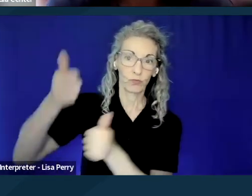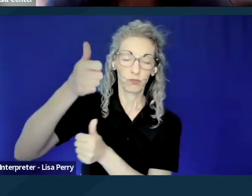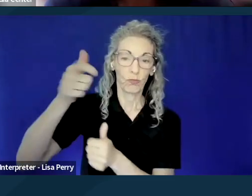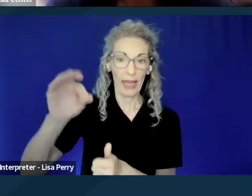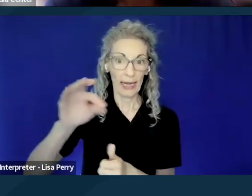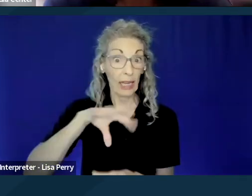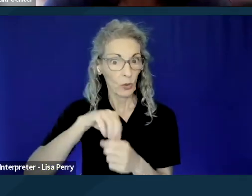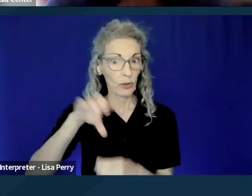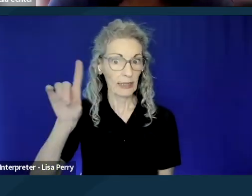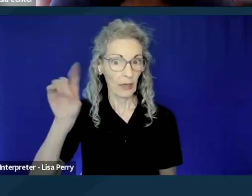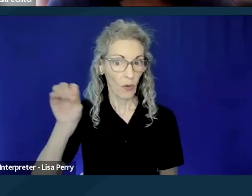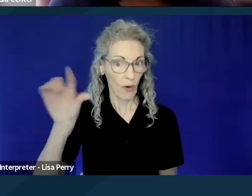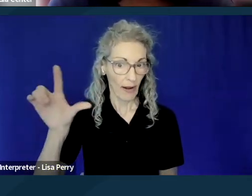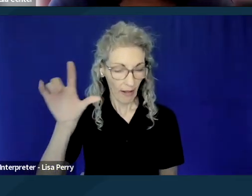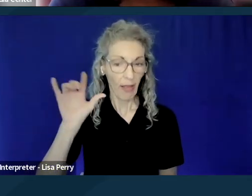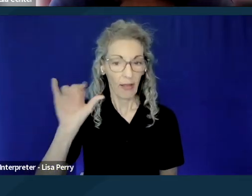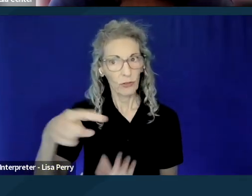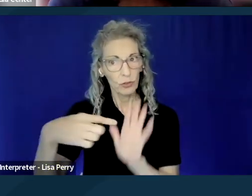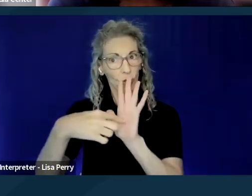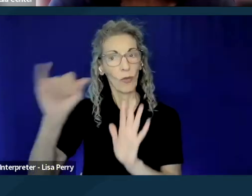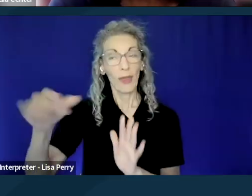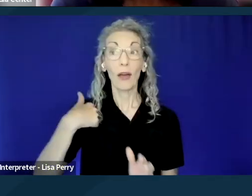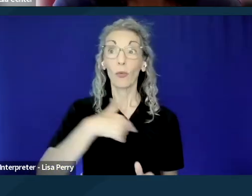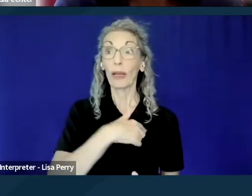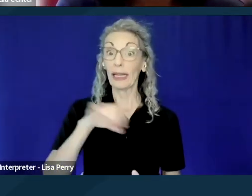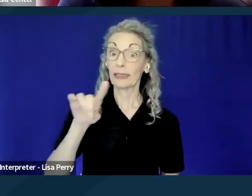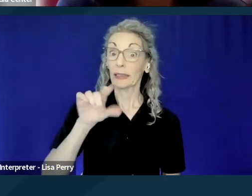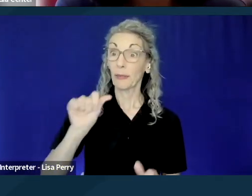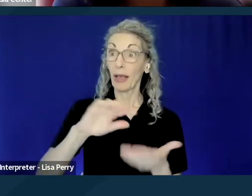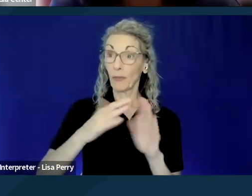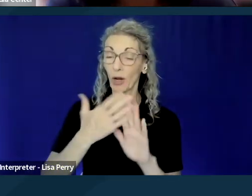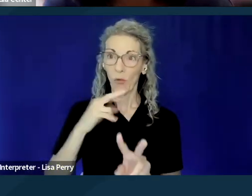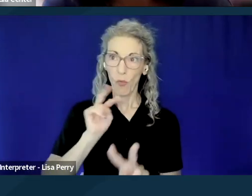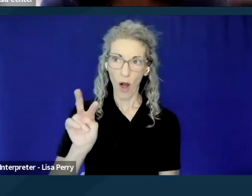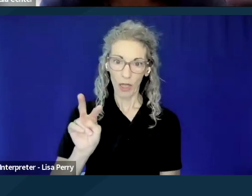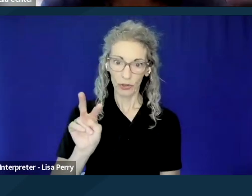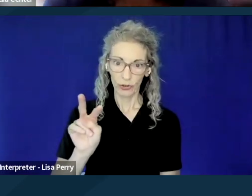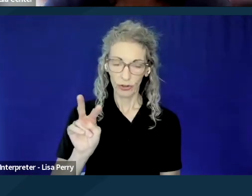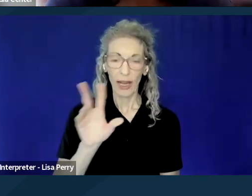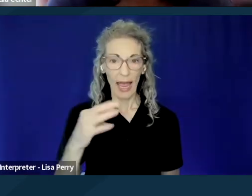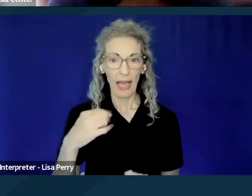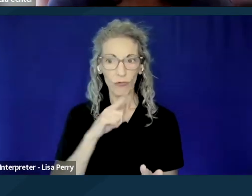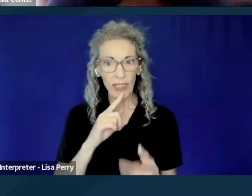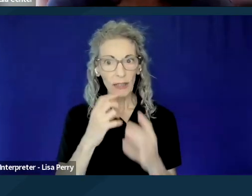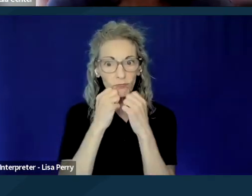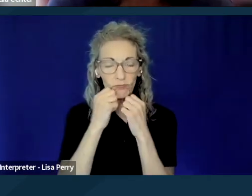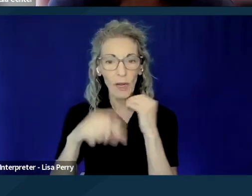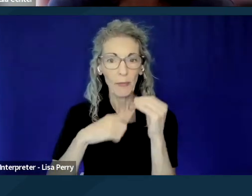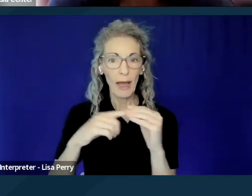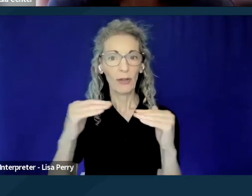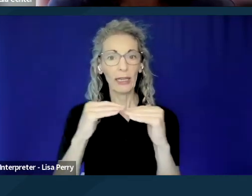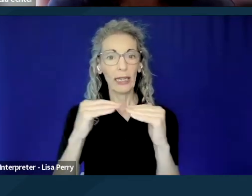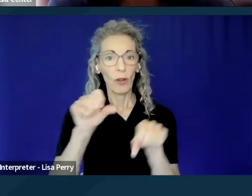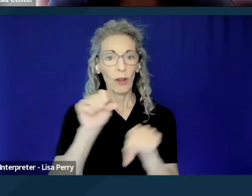of Labor, that the disability community is watching and that we care about equal employment opportunity for people